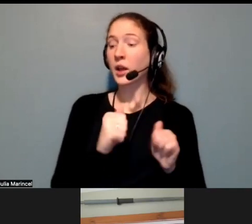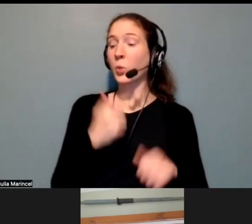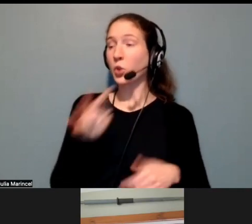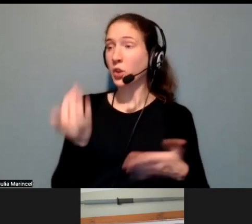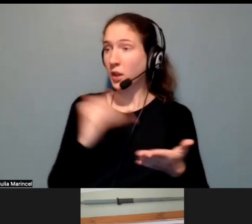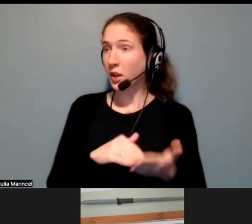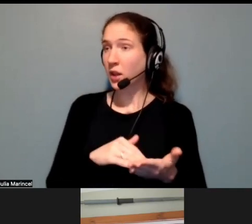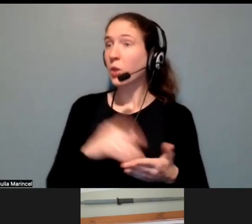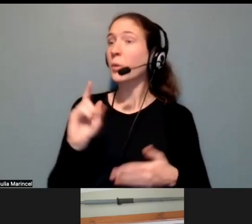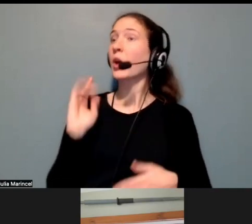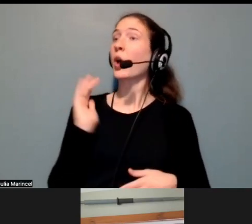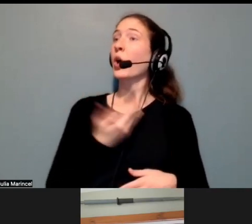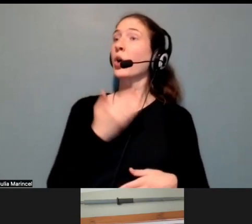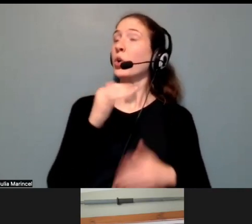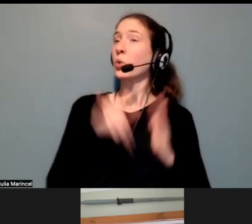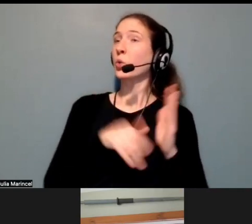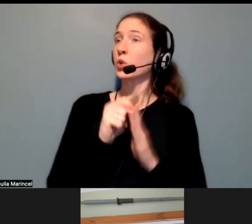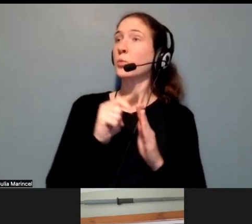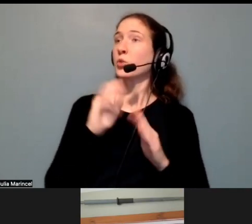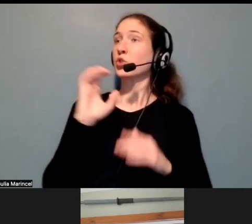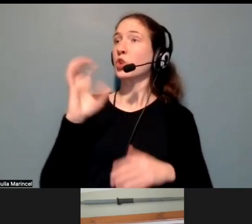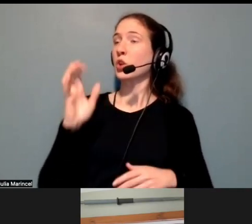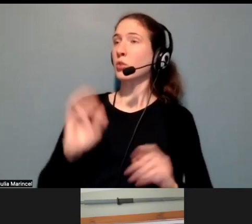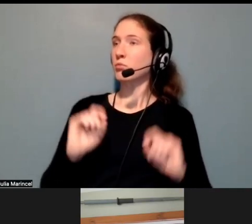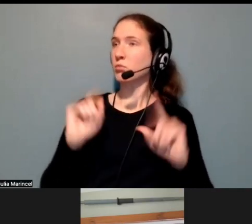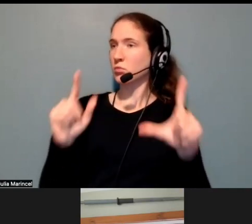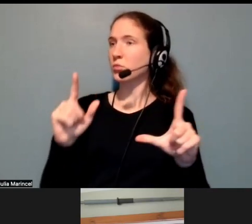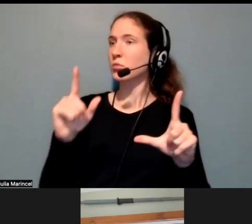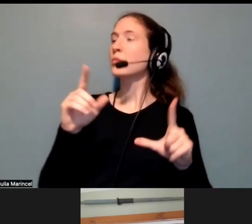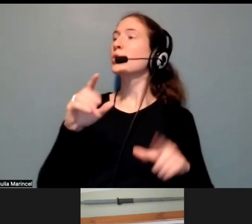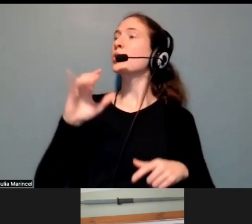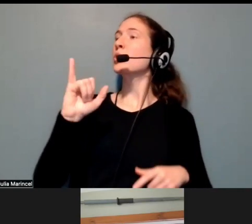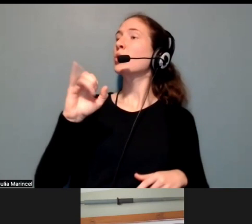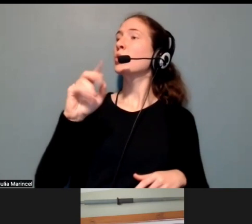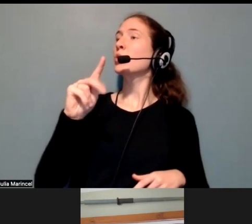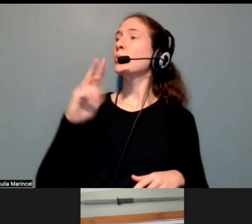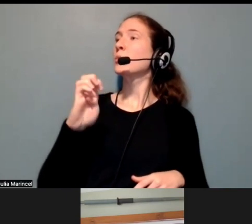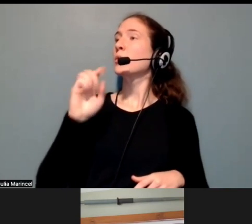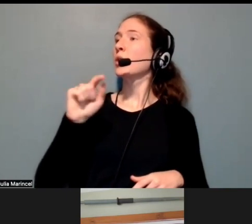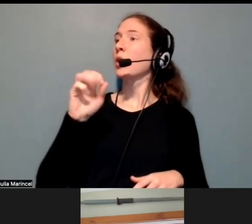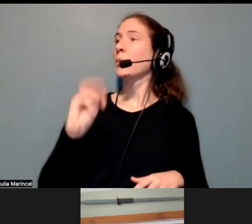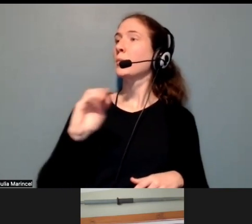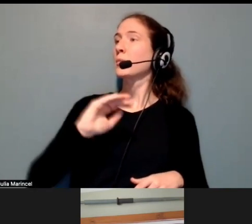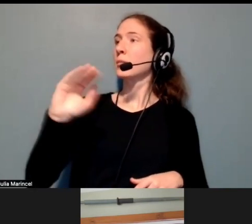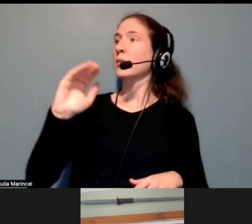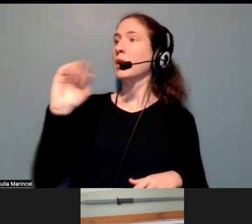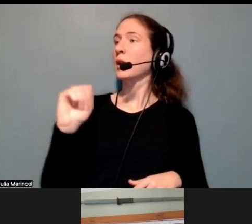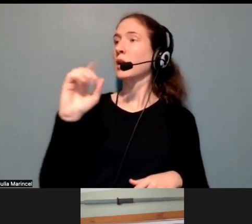youtube.com/@drakeetarts. Thank you so much.